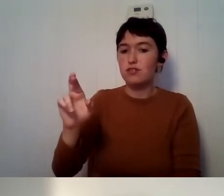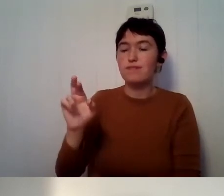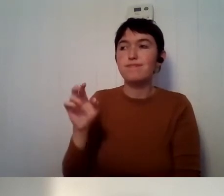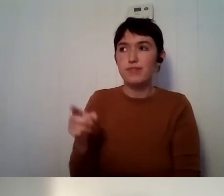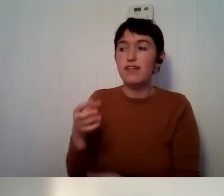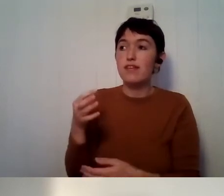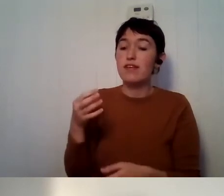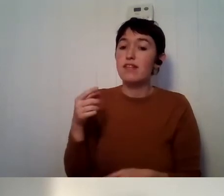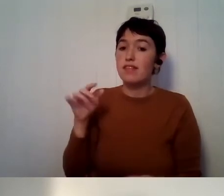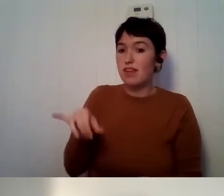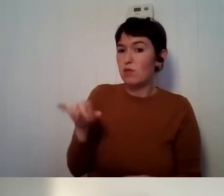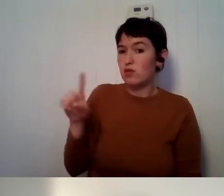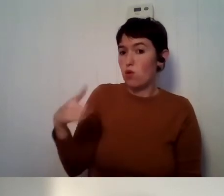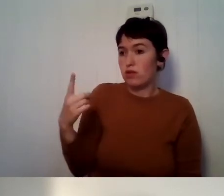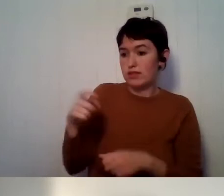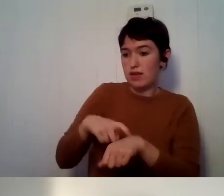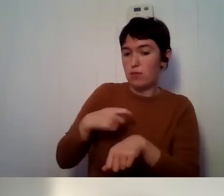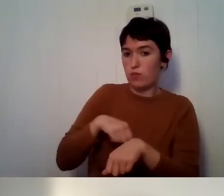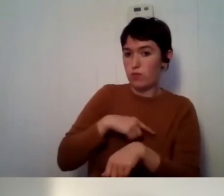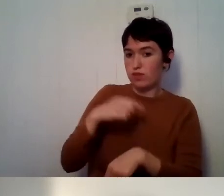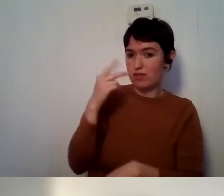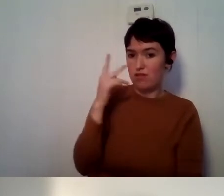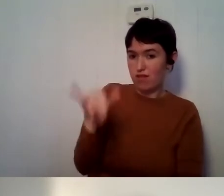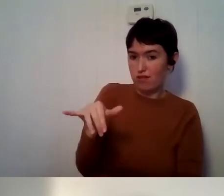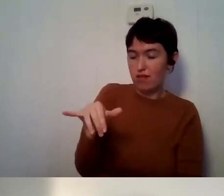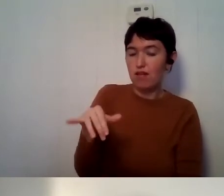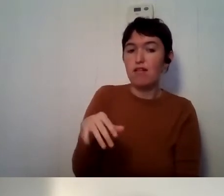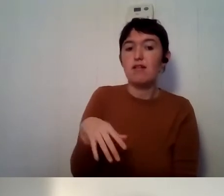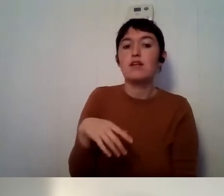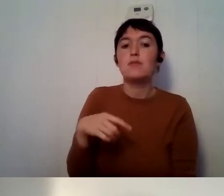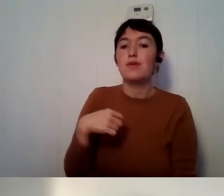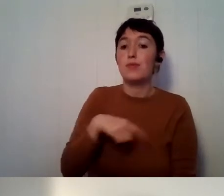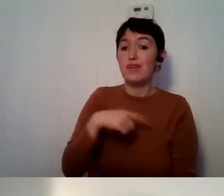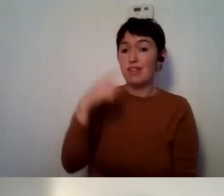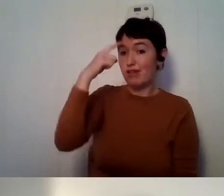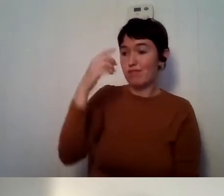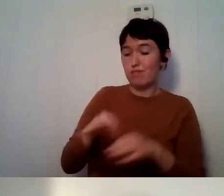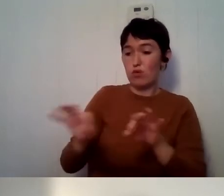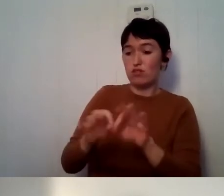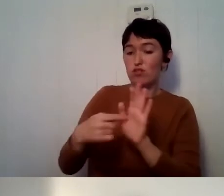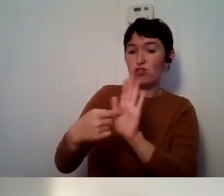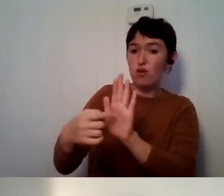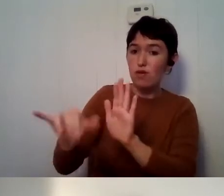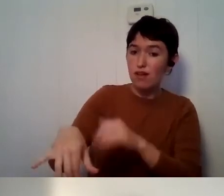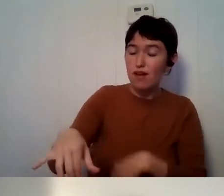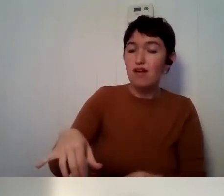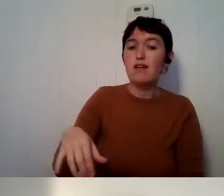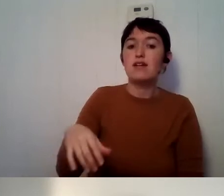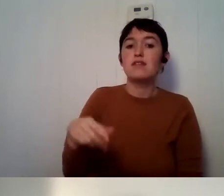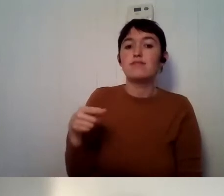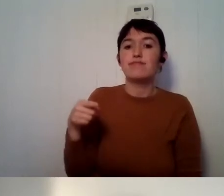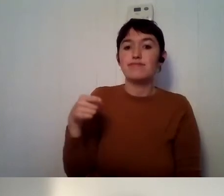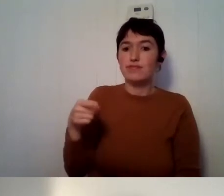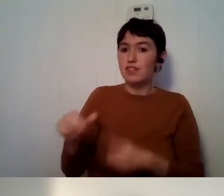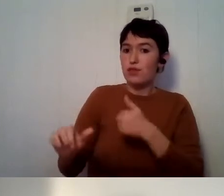of that. But that's why we thought it was critical to show it, because it's another side of melting glaciers that is threatening the